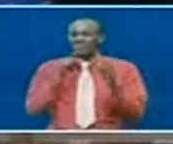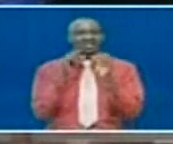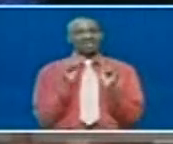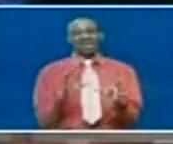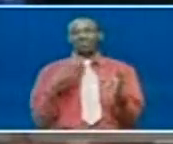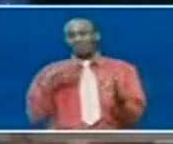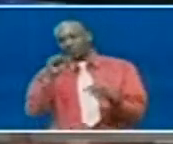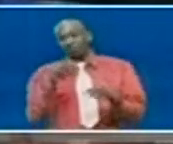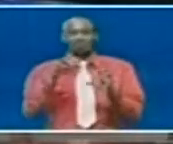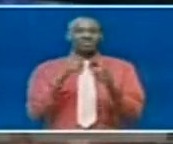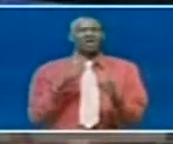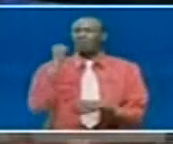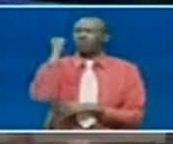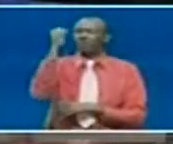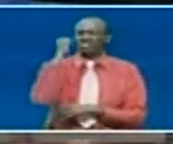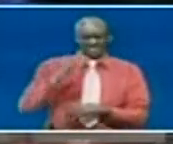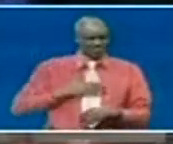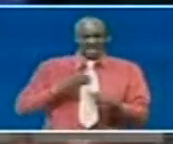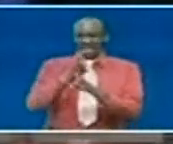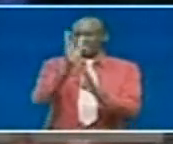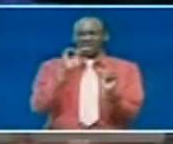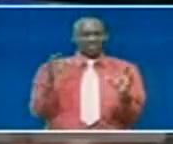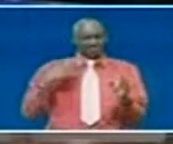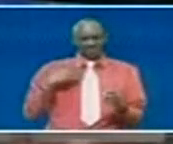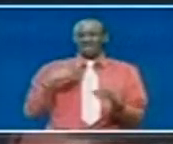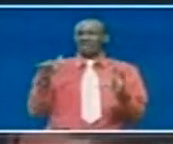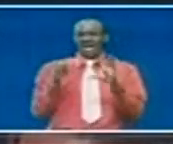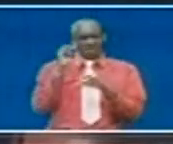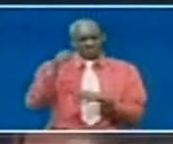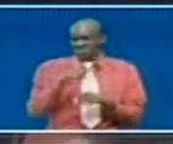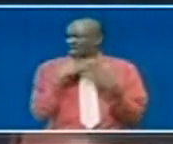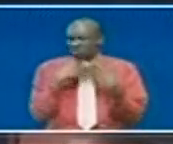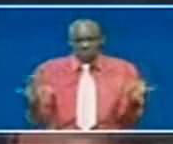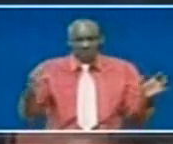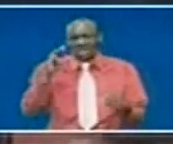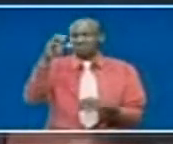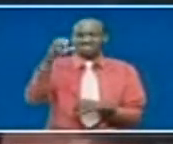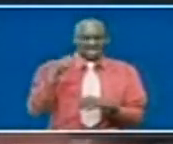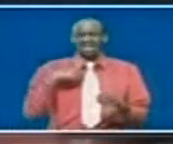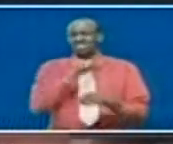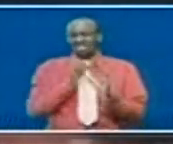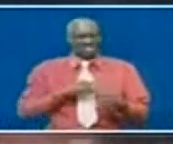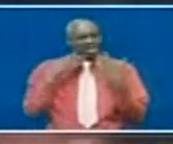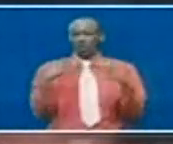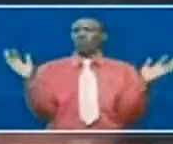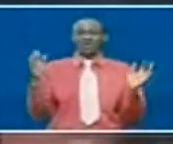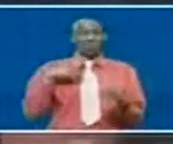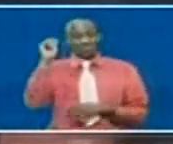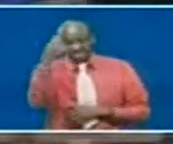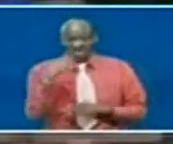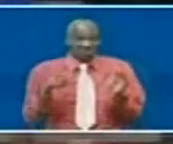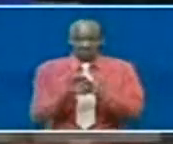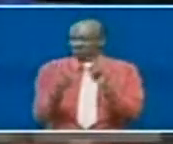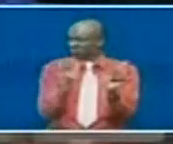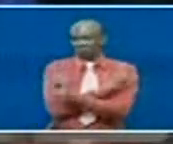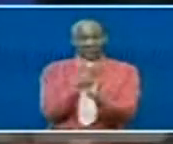because politics is not on my line. I don't want to become a member of parliament, an MCA, a senator, a president, or a deputy